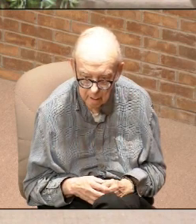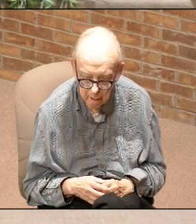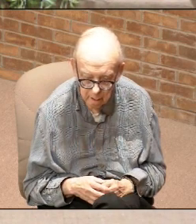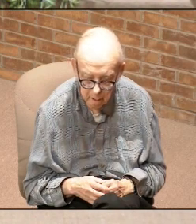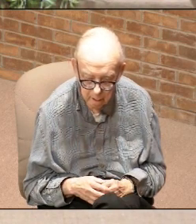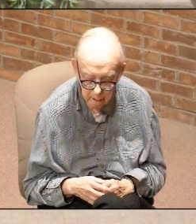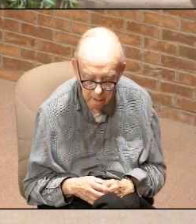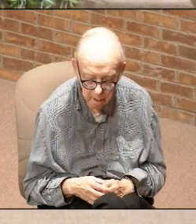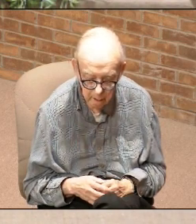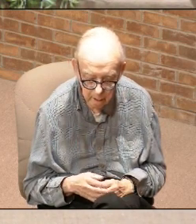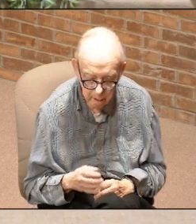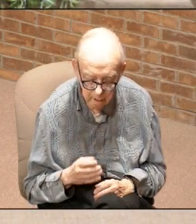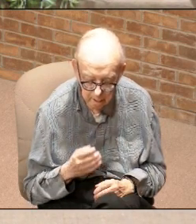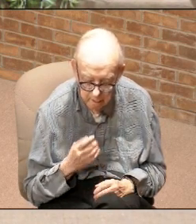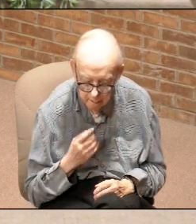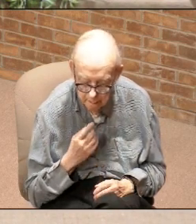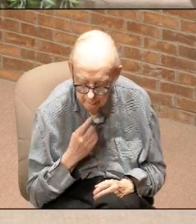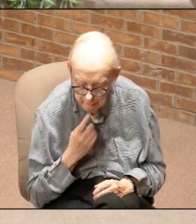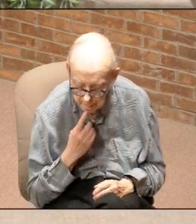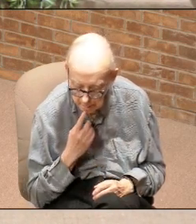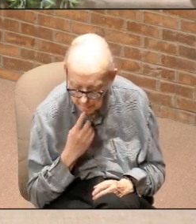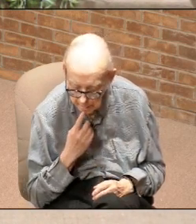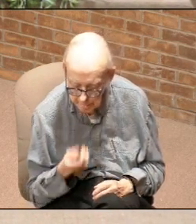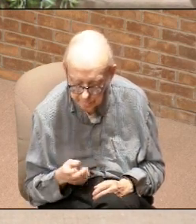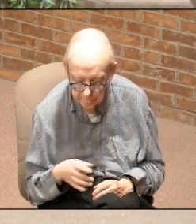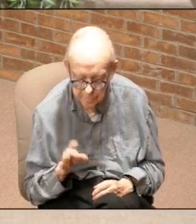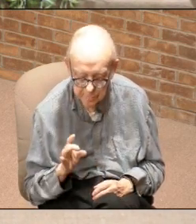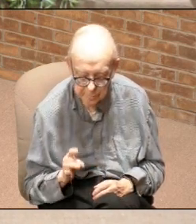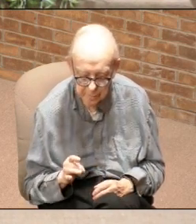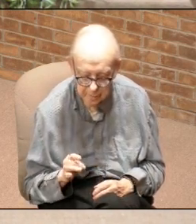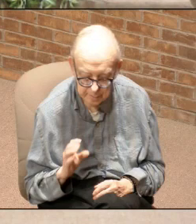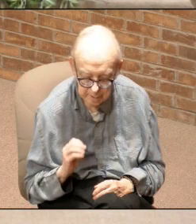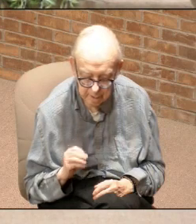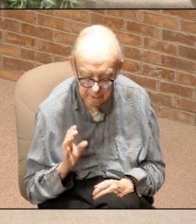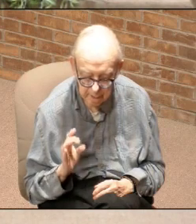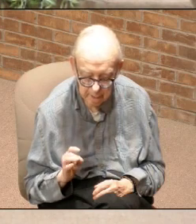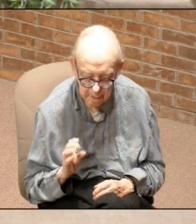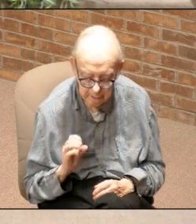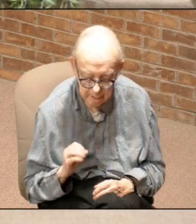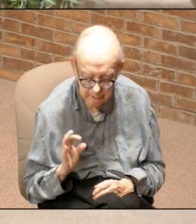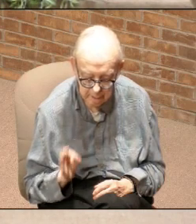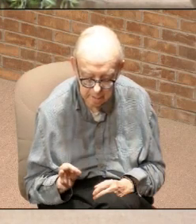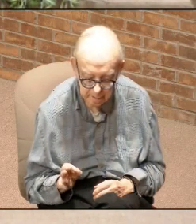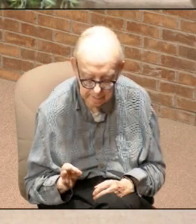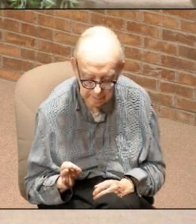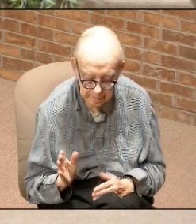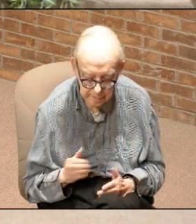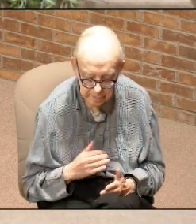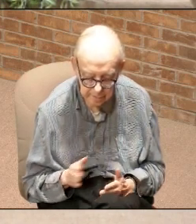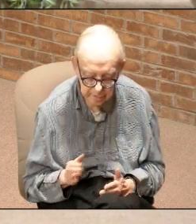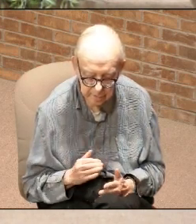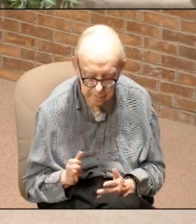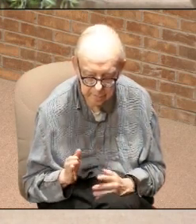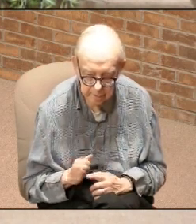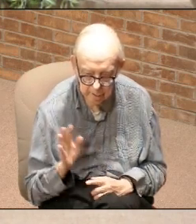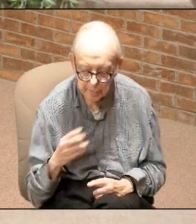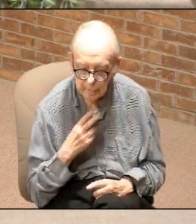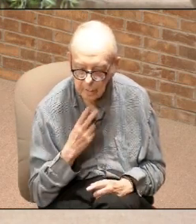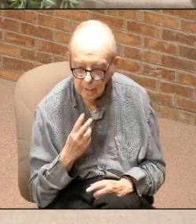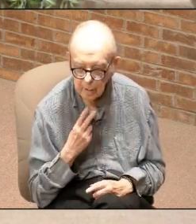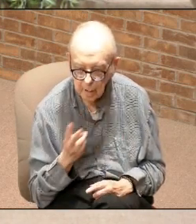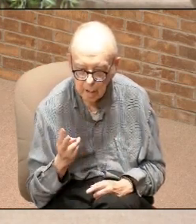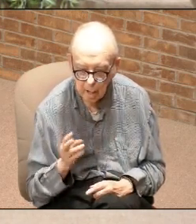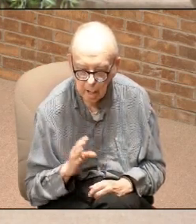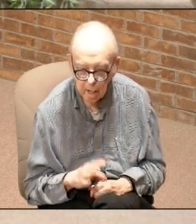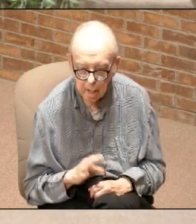i miss when there's 70 80 90 people in here singing to the top of their voice and